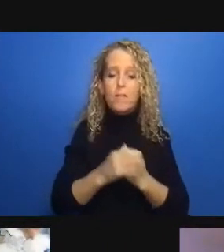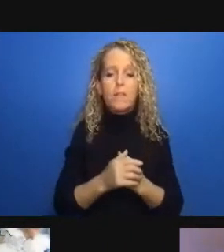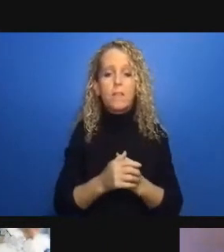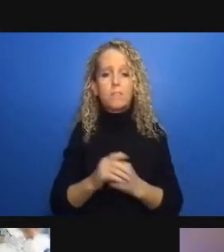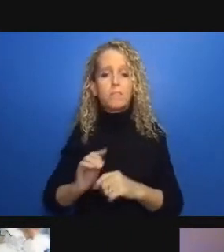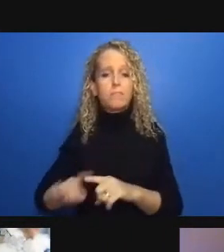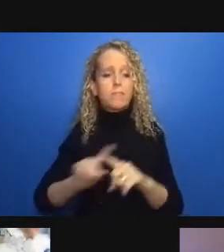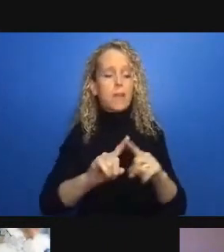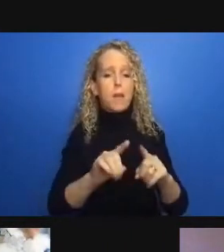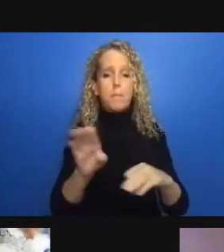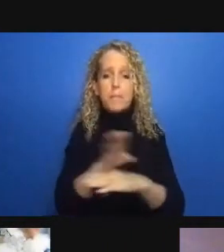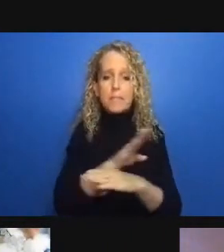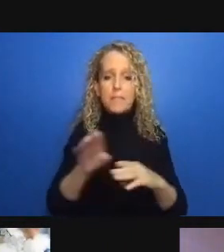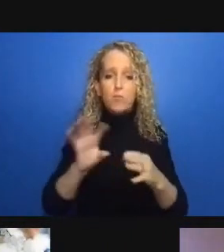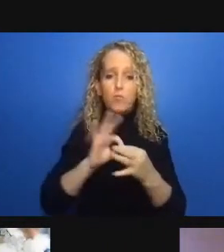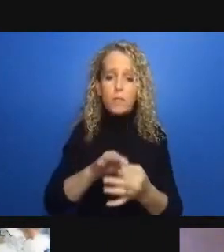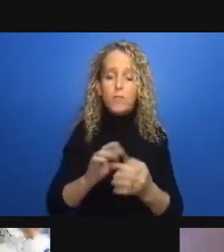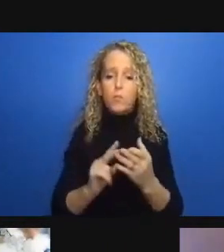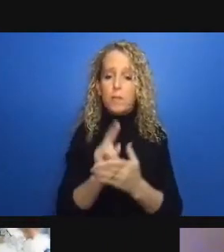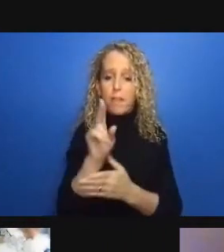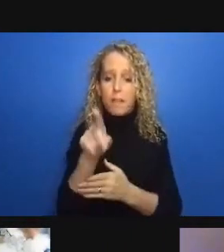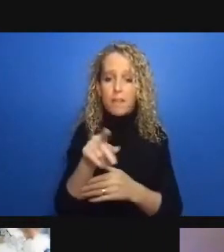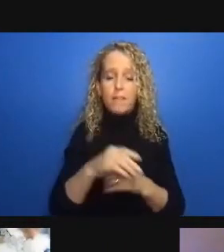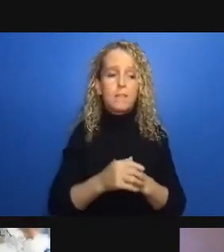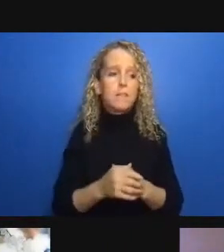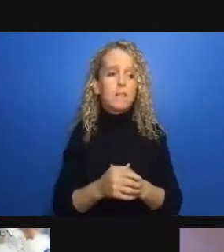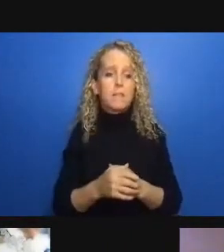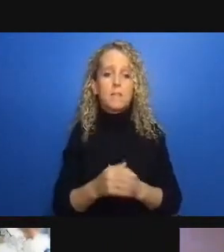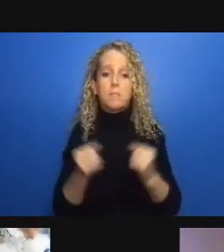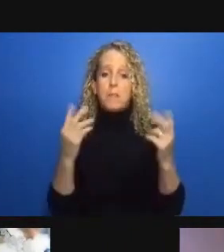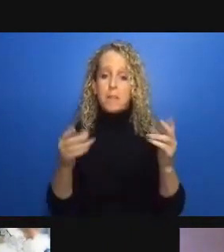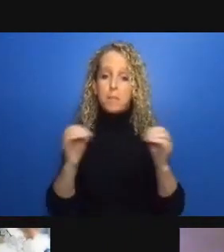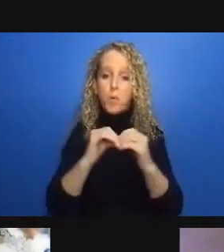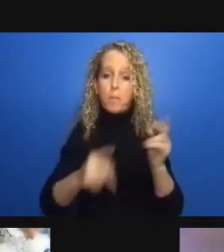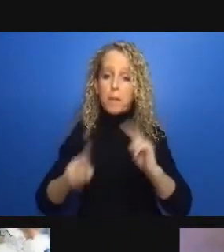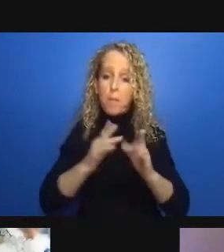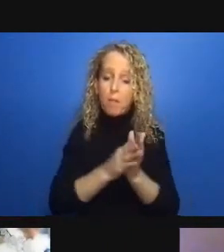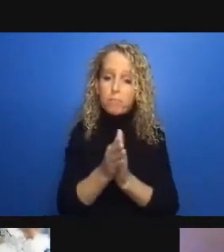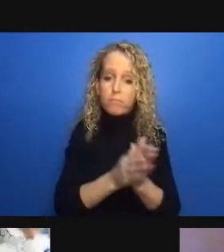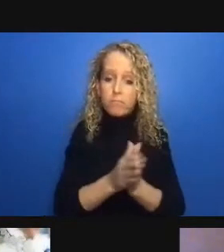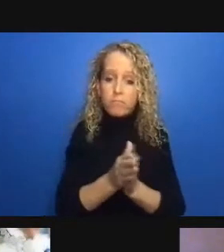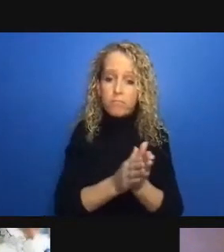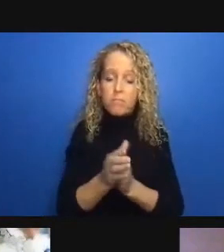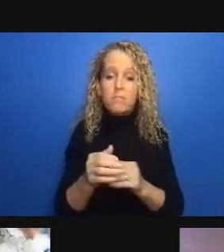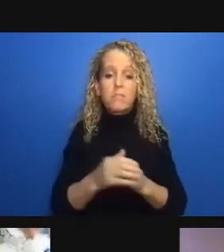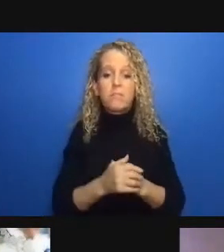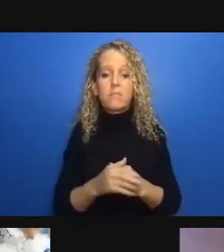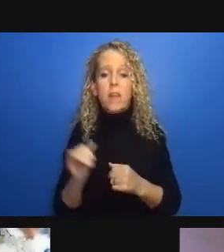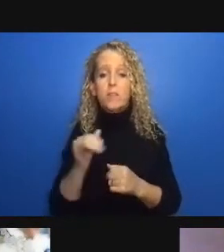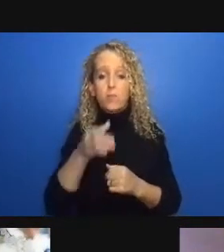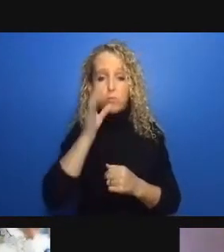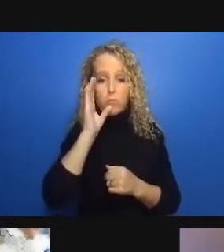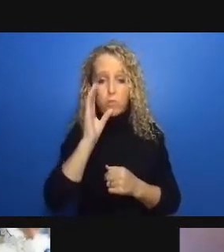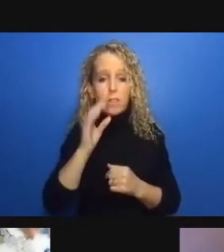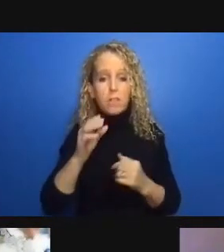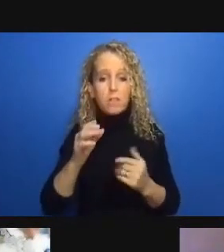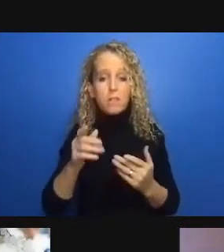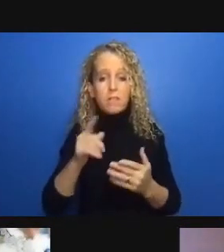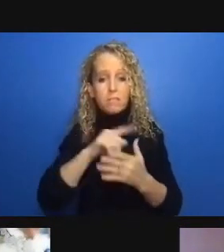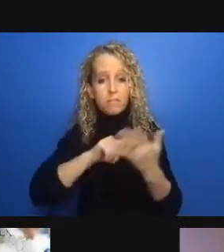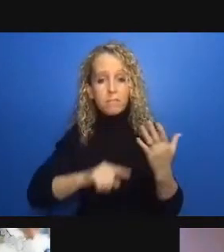and plant-based, it's growing interest. There's drink prospects, people are certainly involved in all